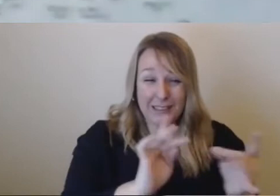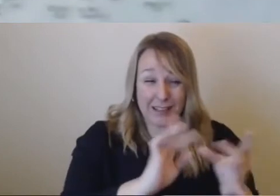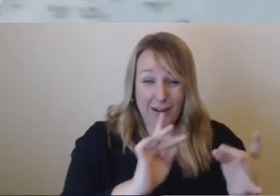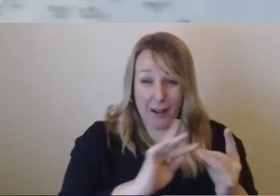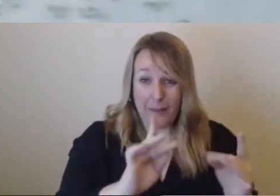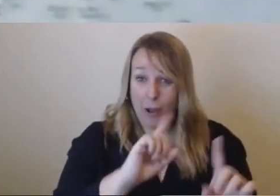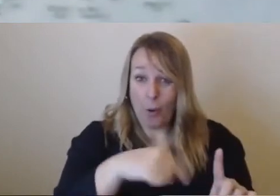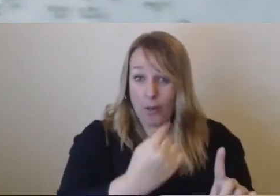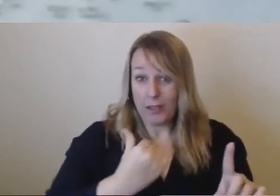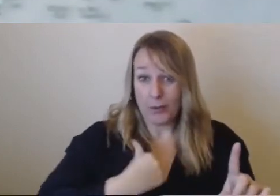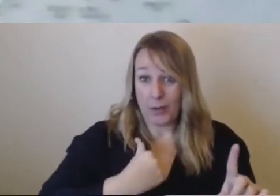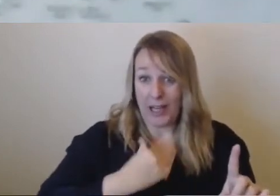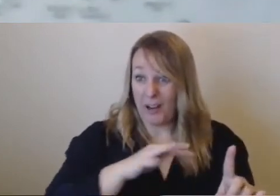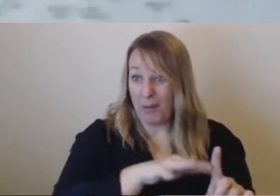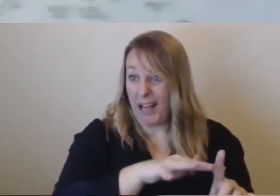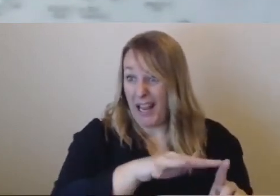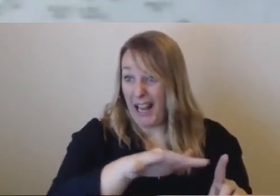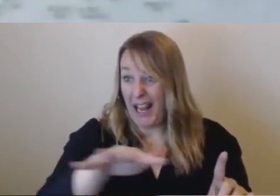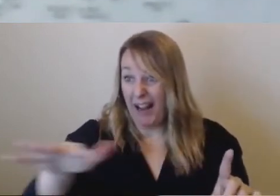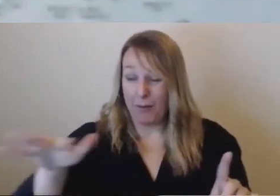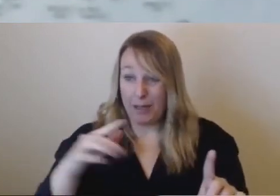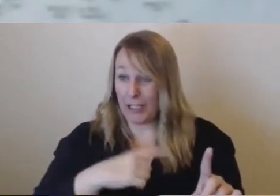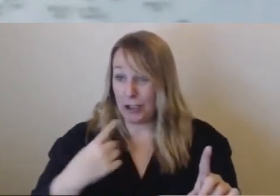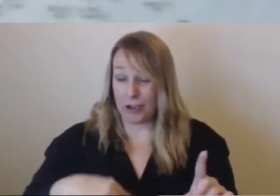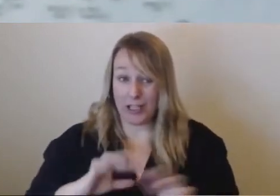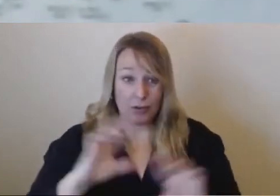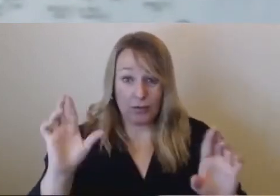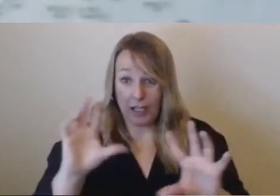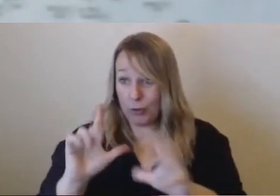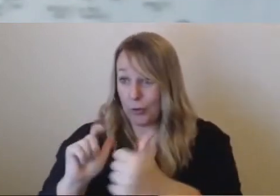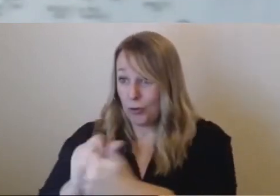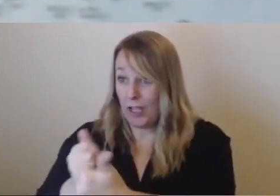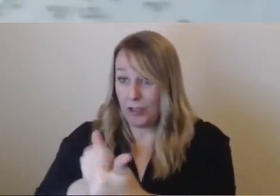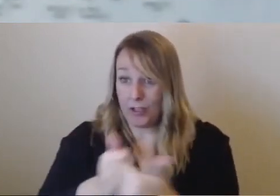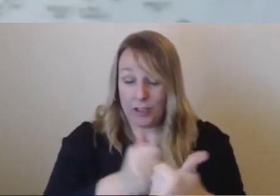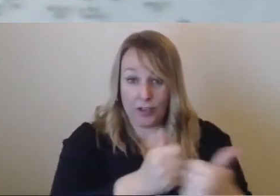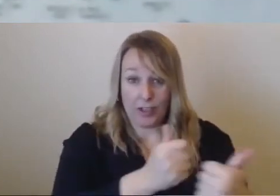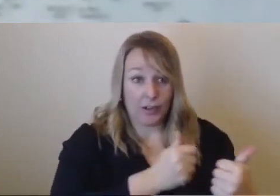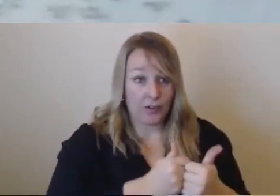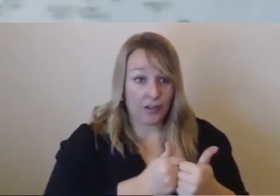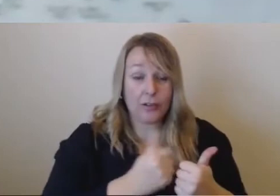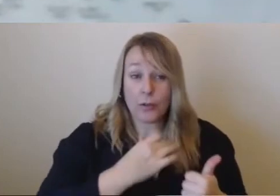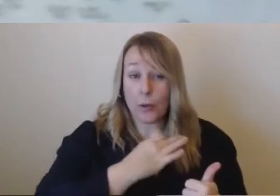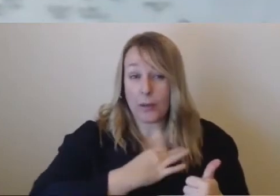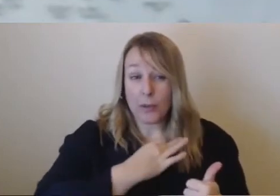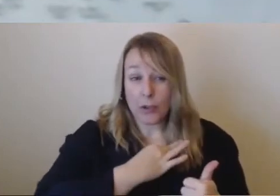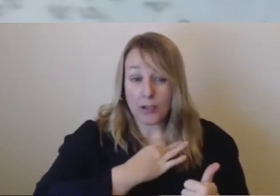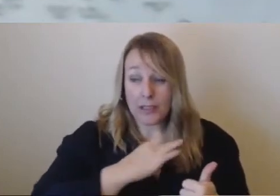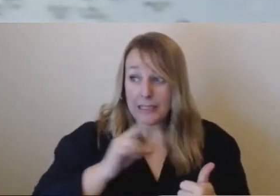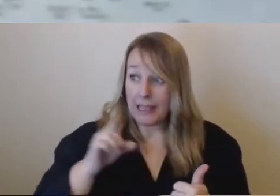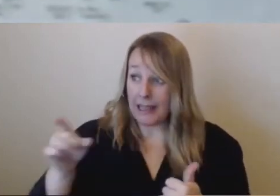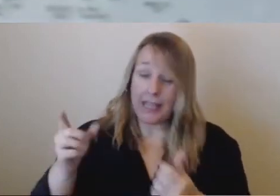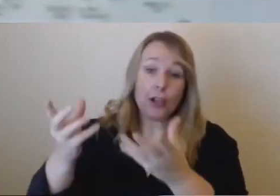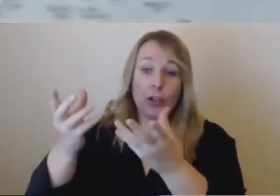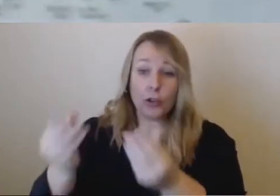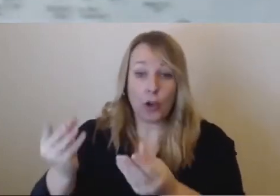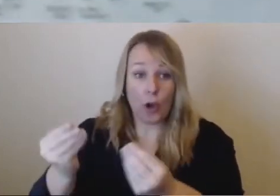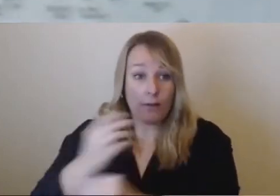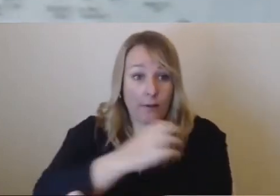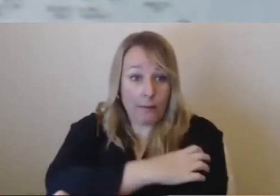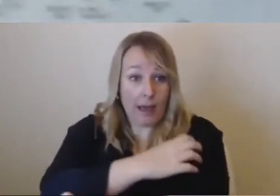but to pretty much everybody. So I'm curious as to whether Chinese soft power in the conferences